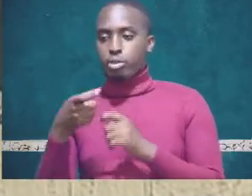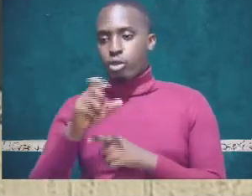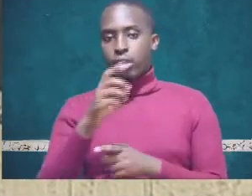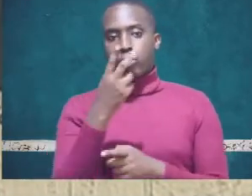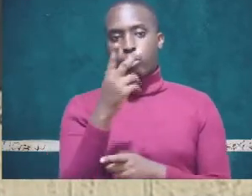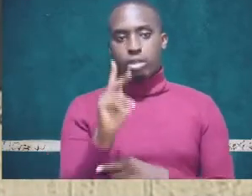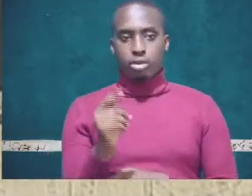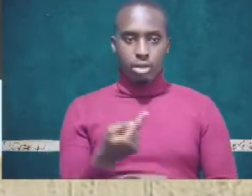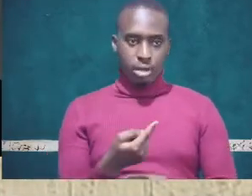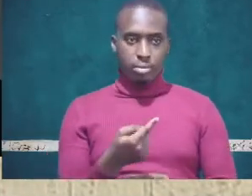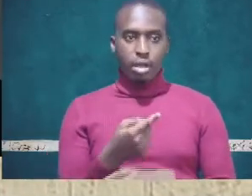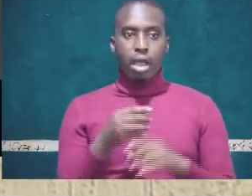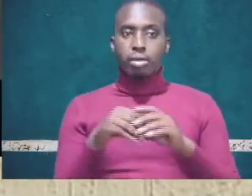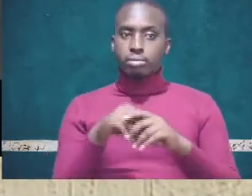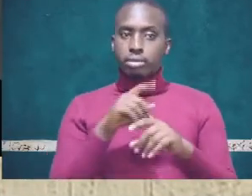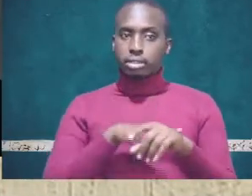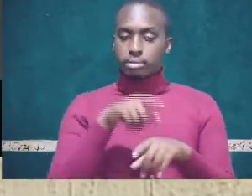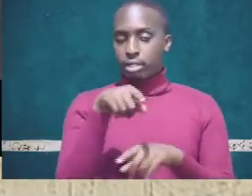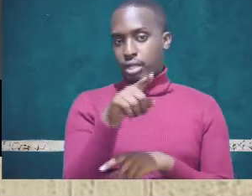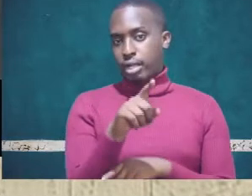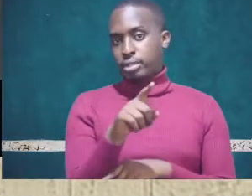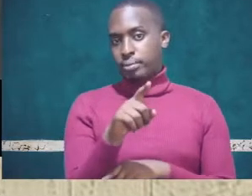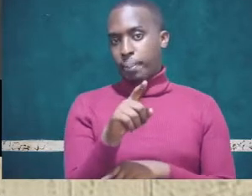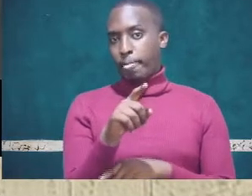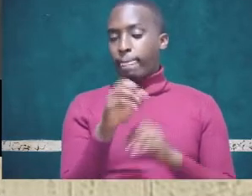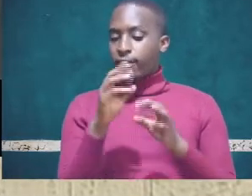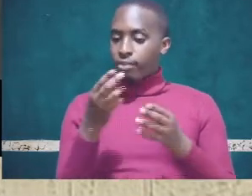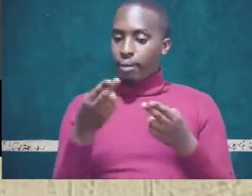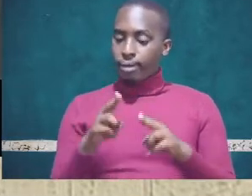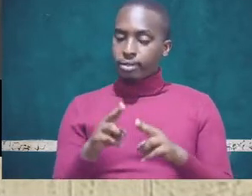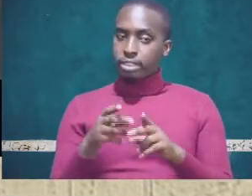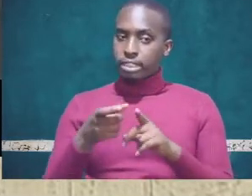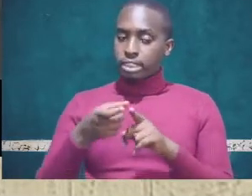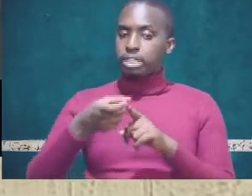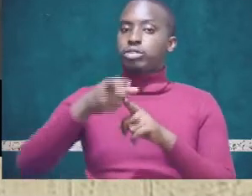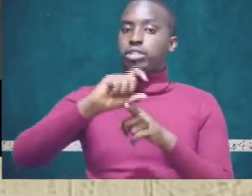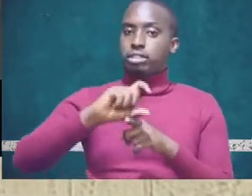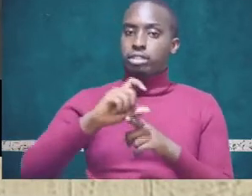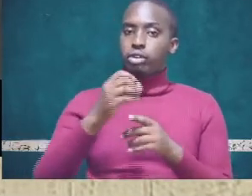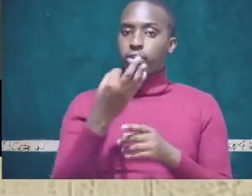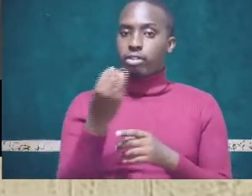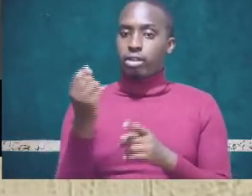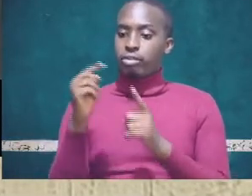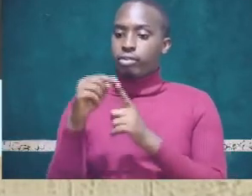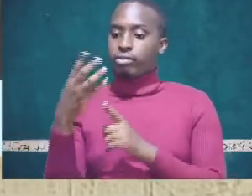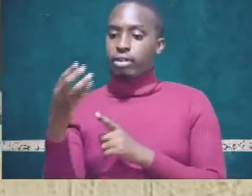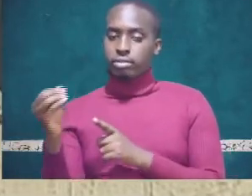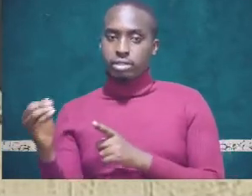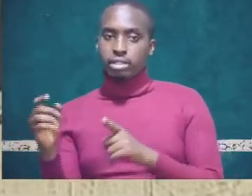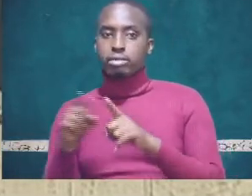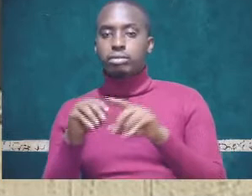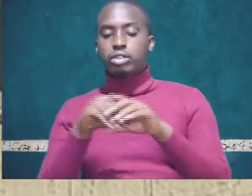So, and likewise here, an increase in price from 300 to 400 led to a reduction in quantity